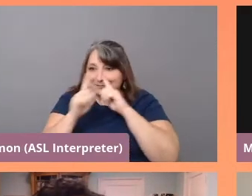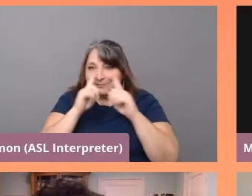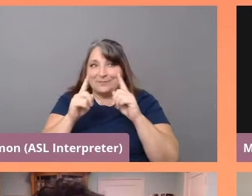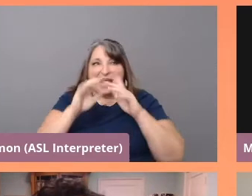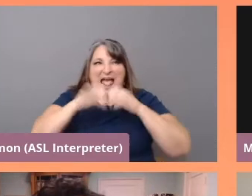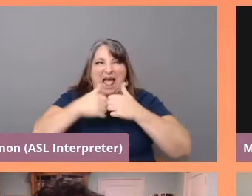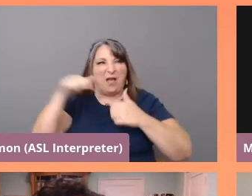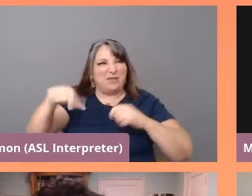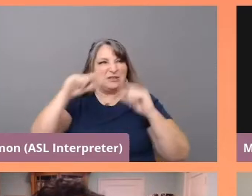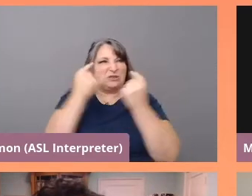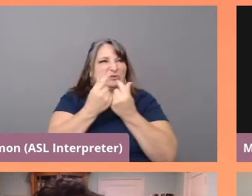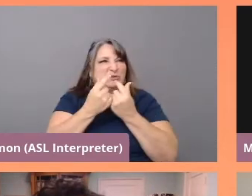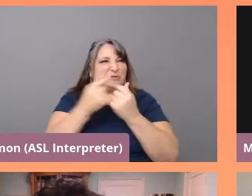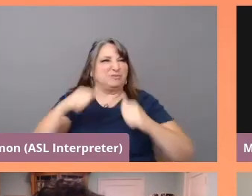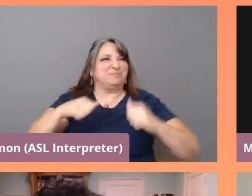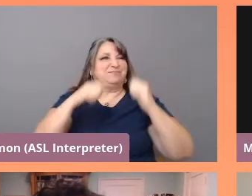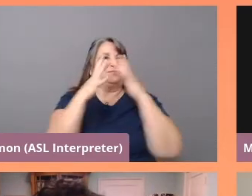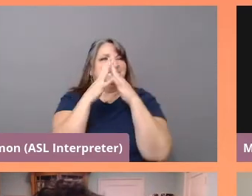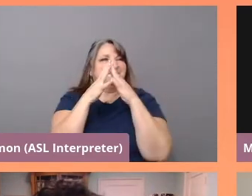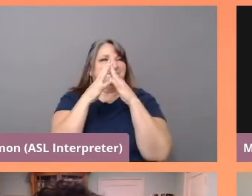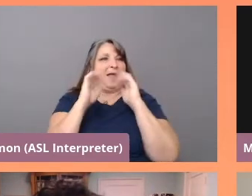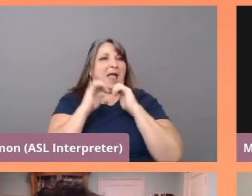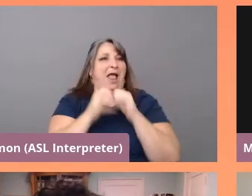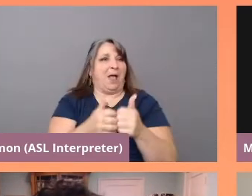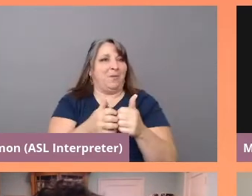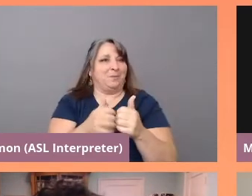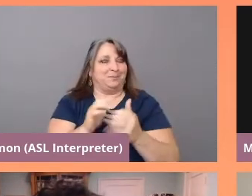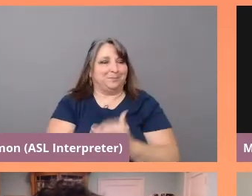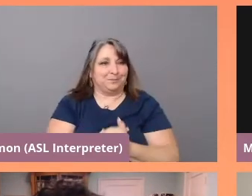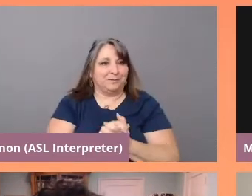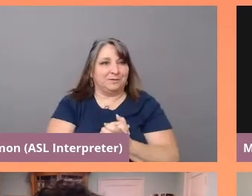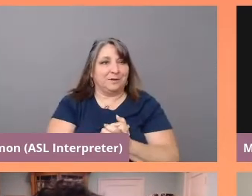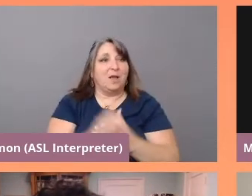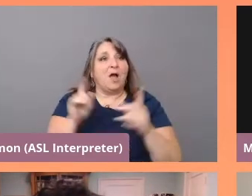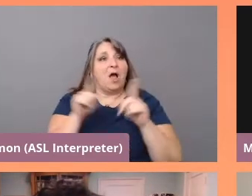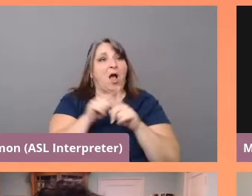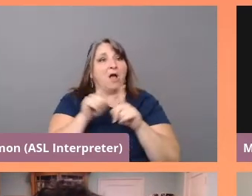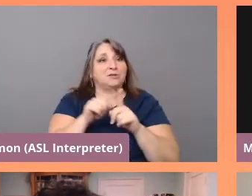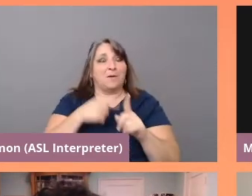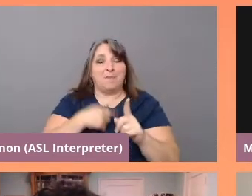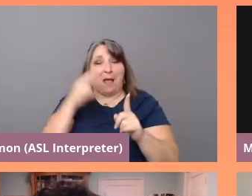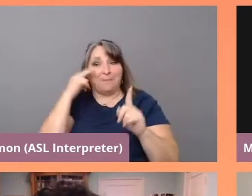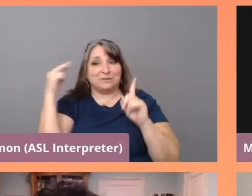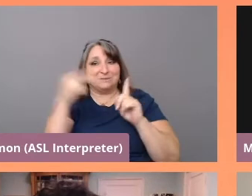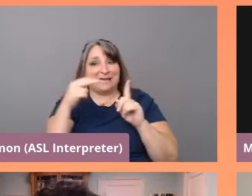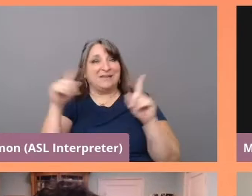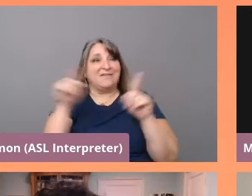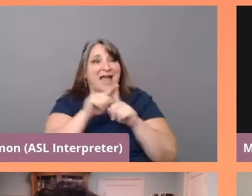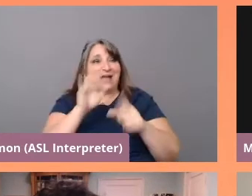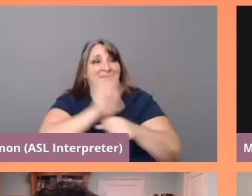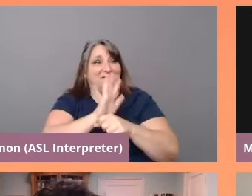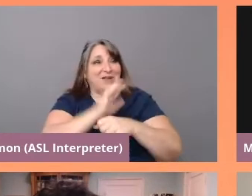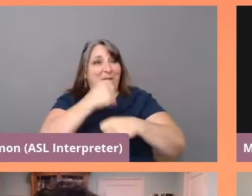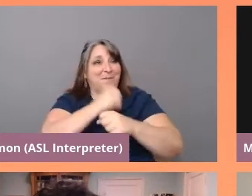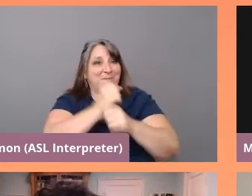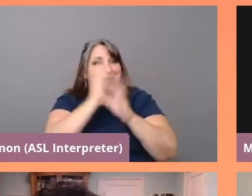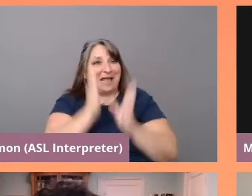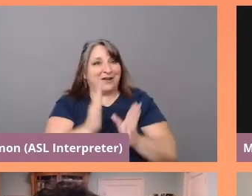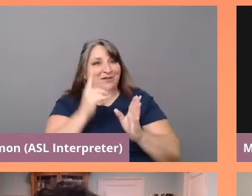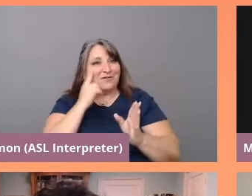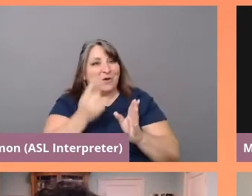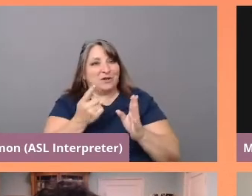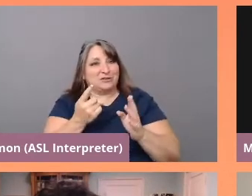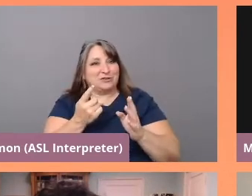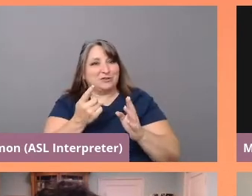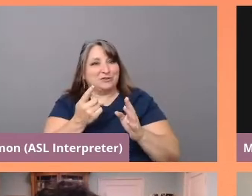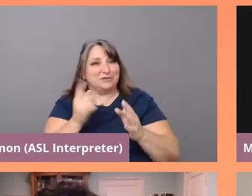how this group came together, and I think also my perspective as a filmmaker, just to build on some of what was said by the